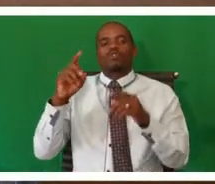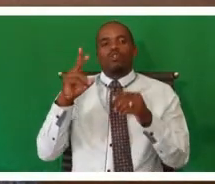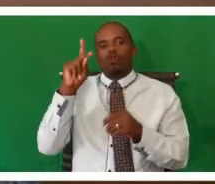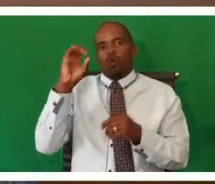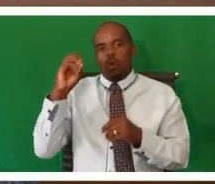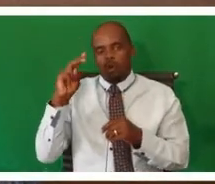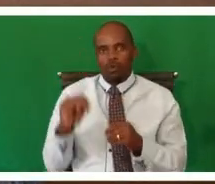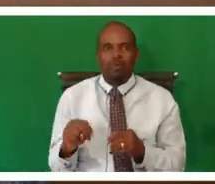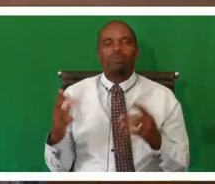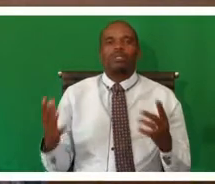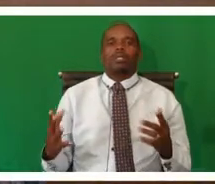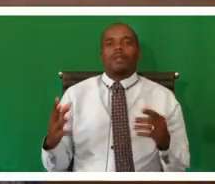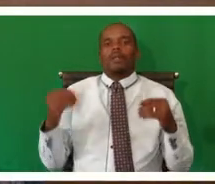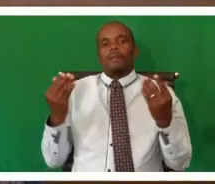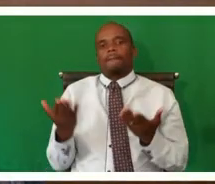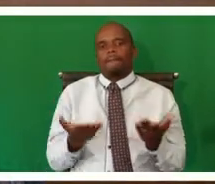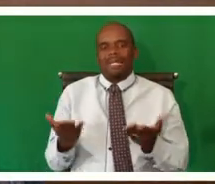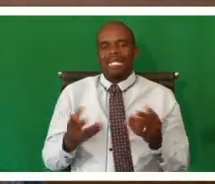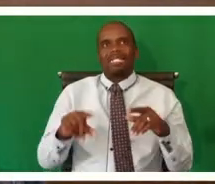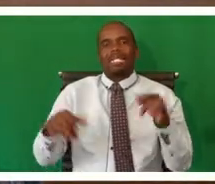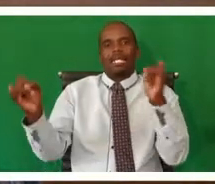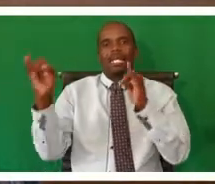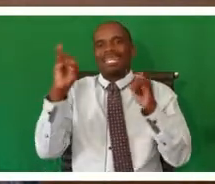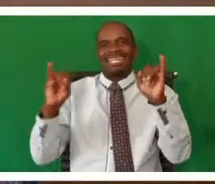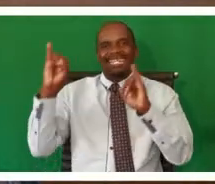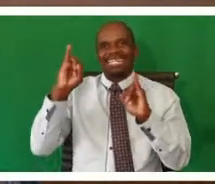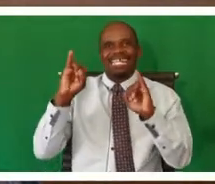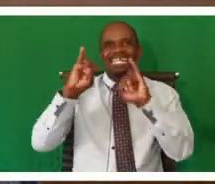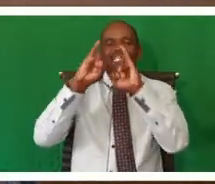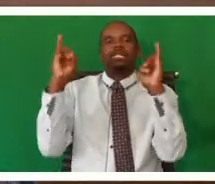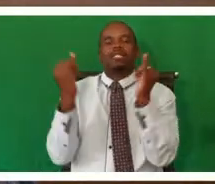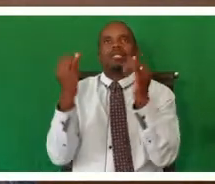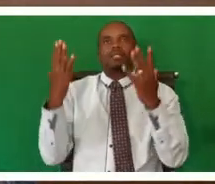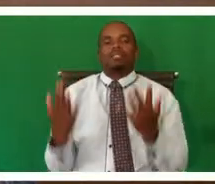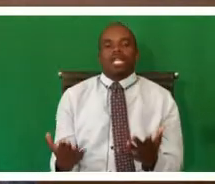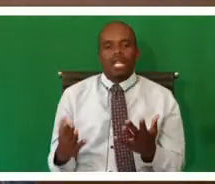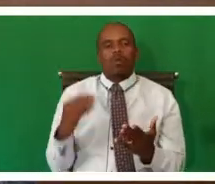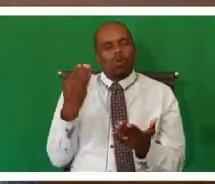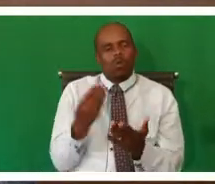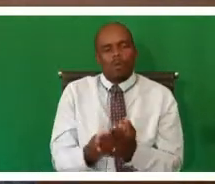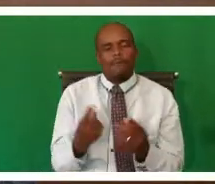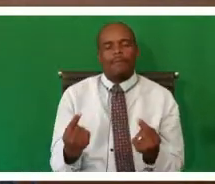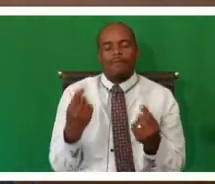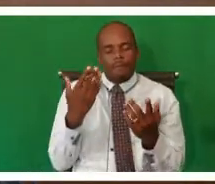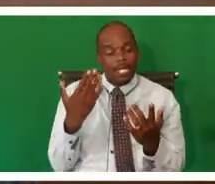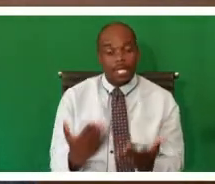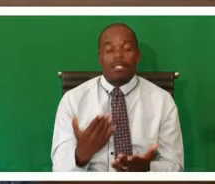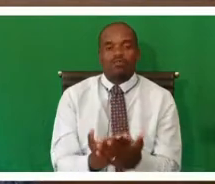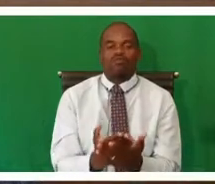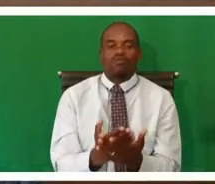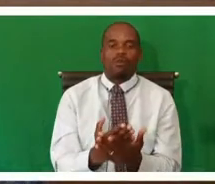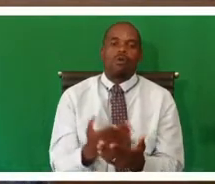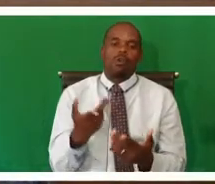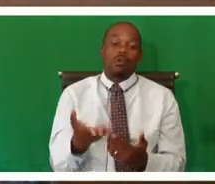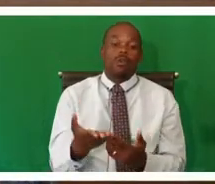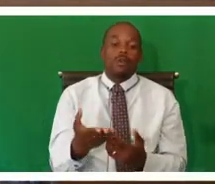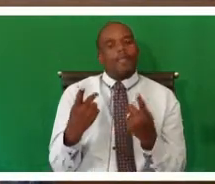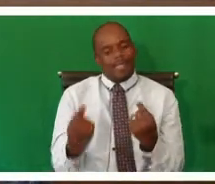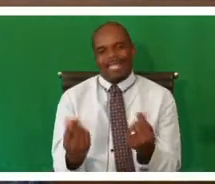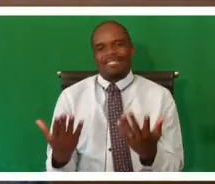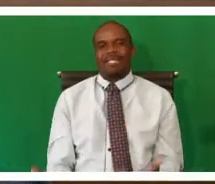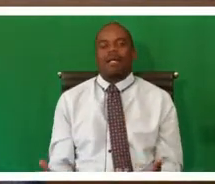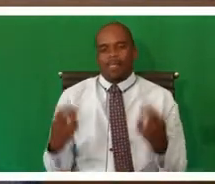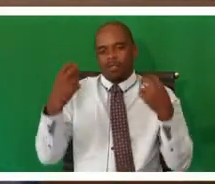internationally. And we are going to make sure that this time, iya etsahala. This tourism growth and